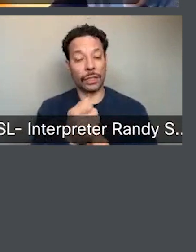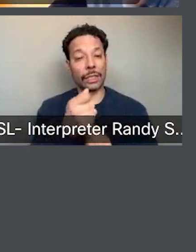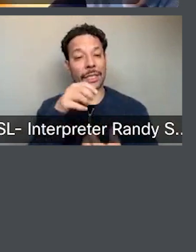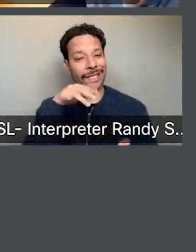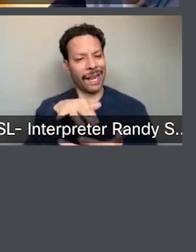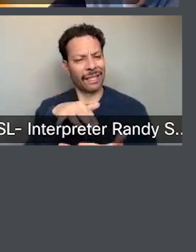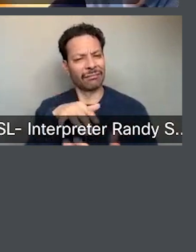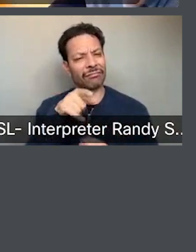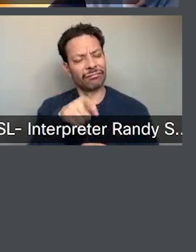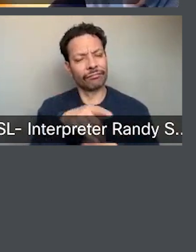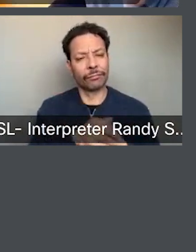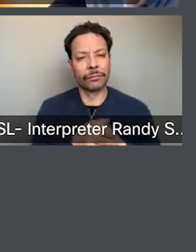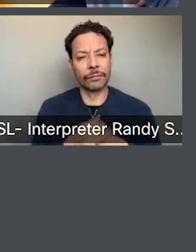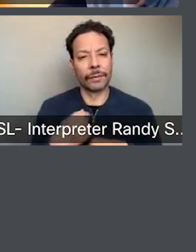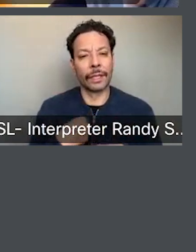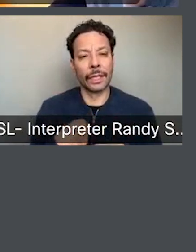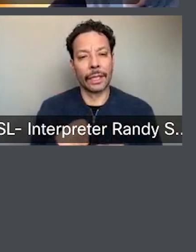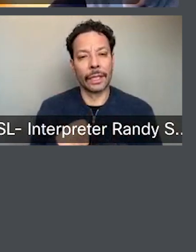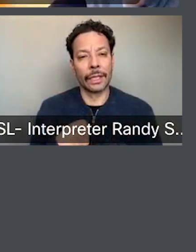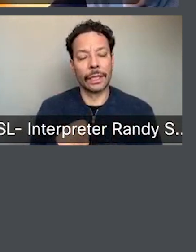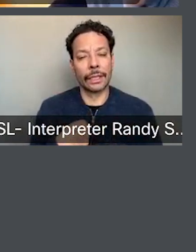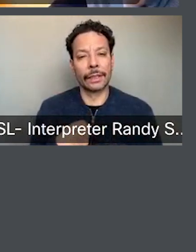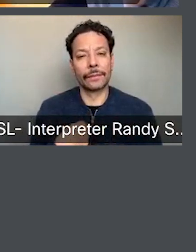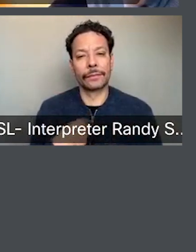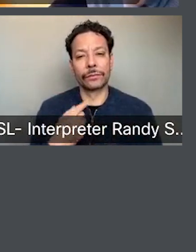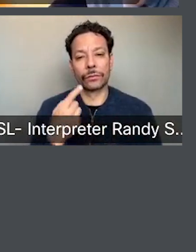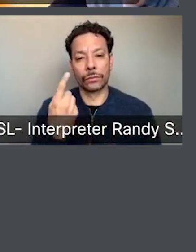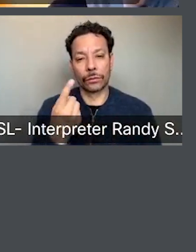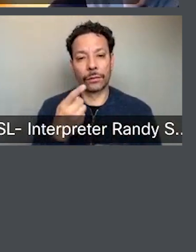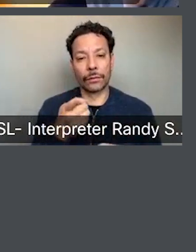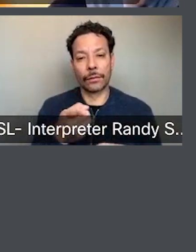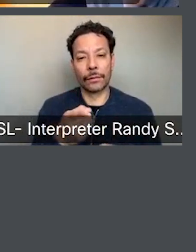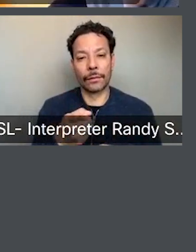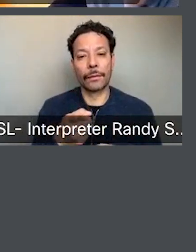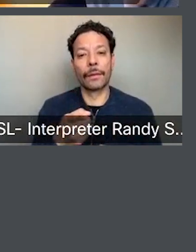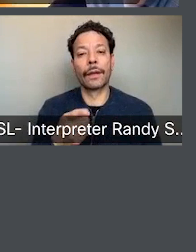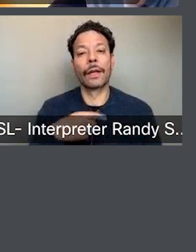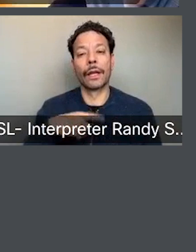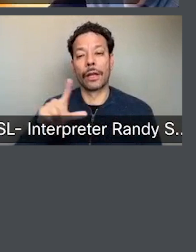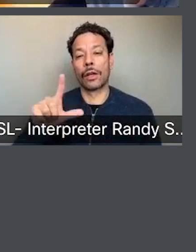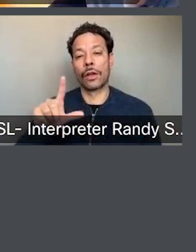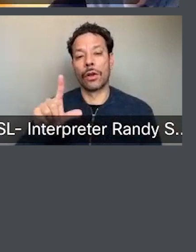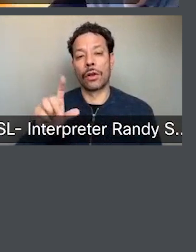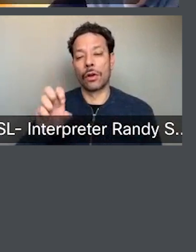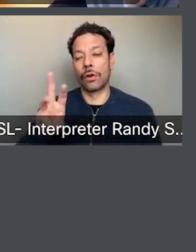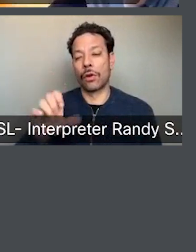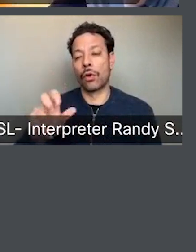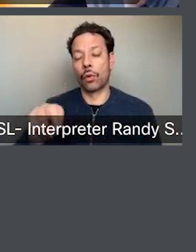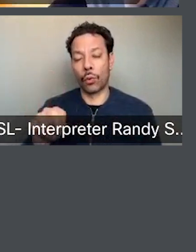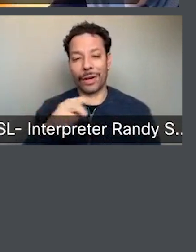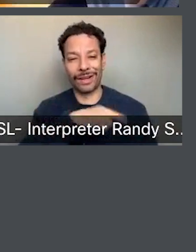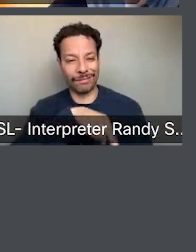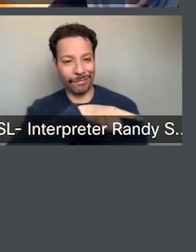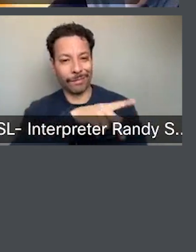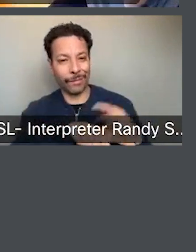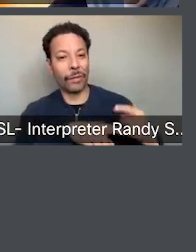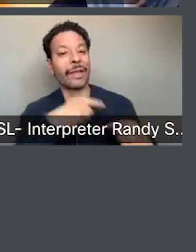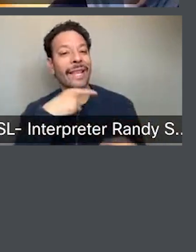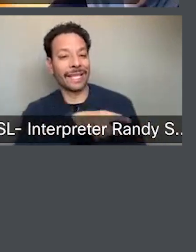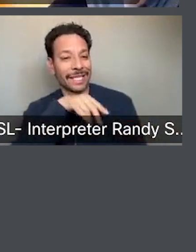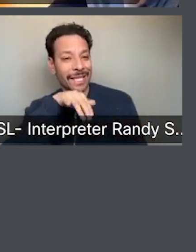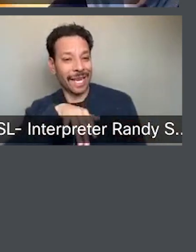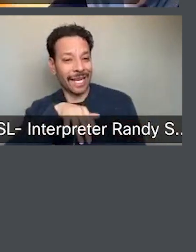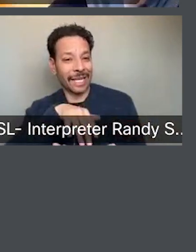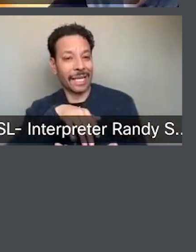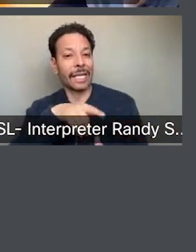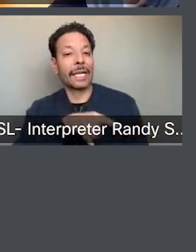me, and this is one by Liu and colleagues, where they designed a sibling-controlled